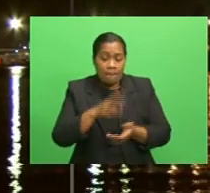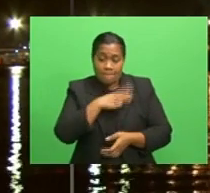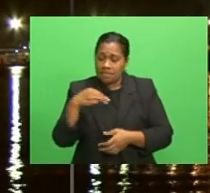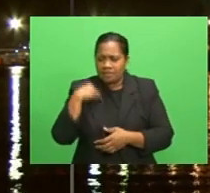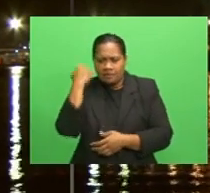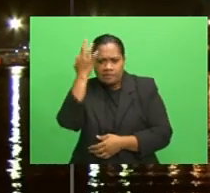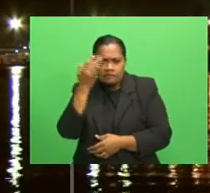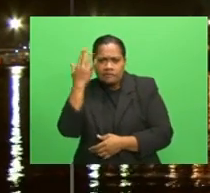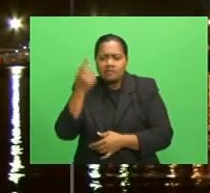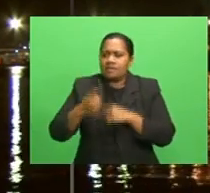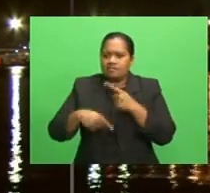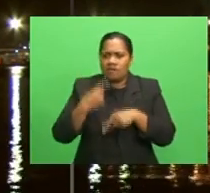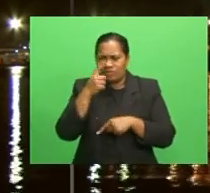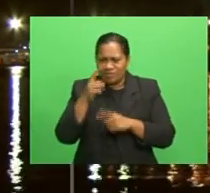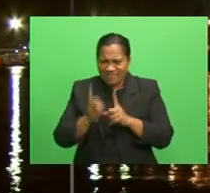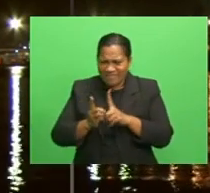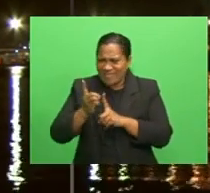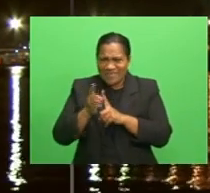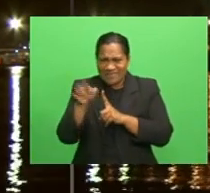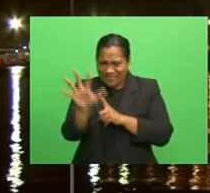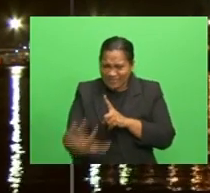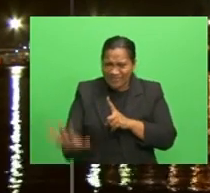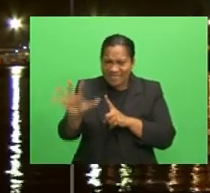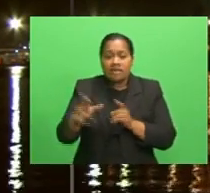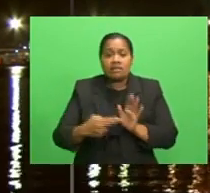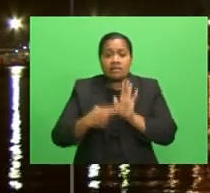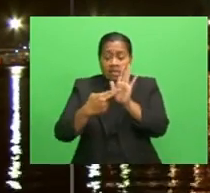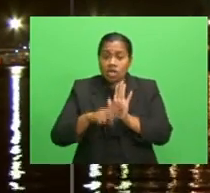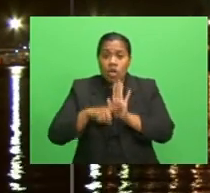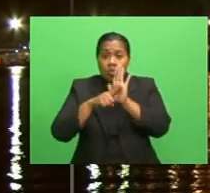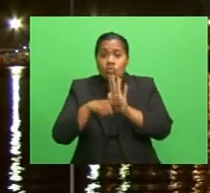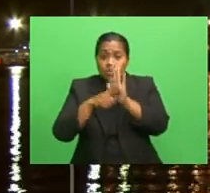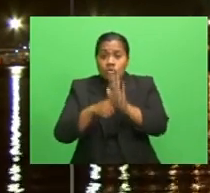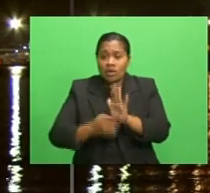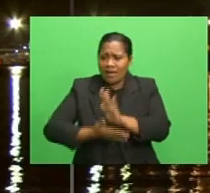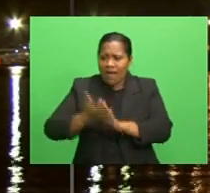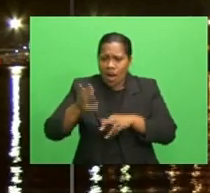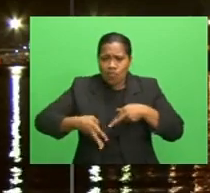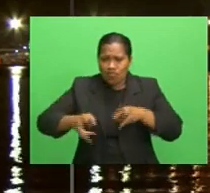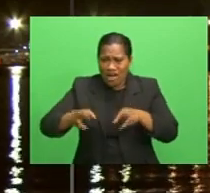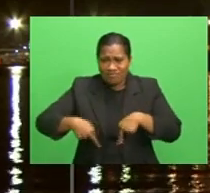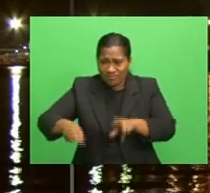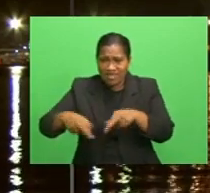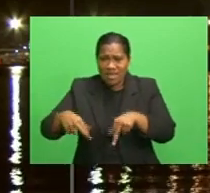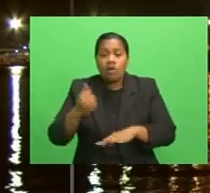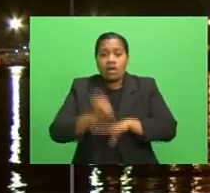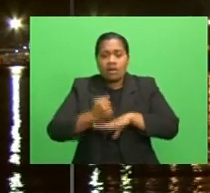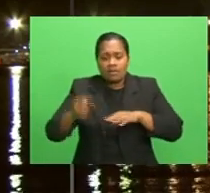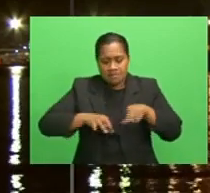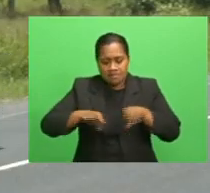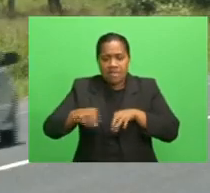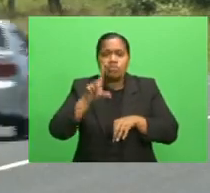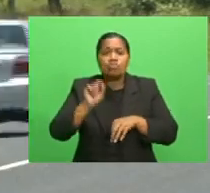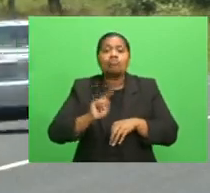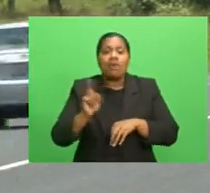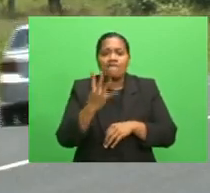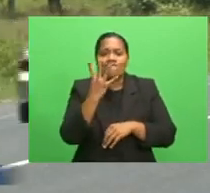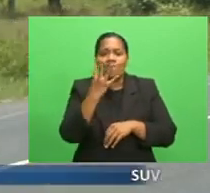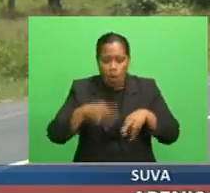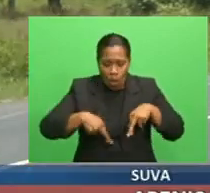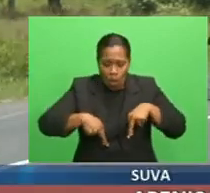about developers along the Nandi-Lautoka highway as government plans to develop a 4-lane road.